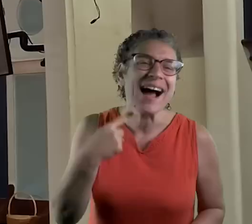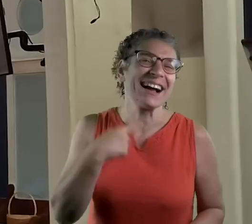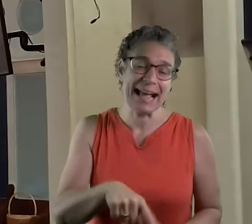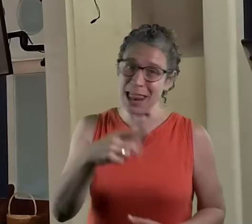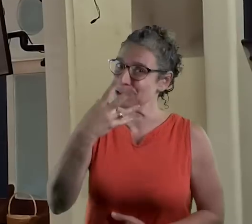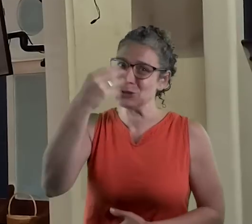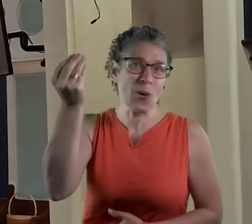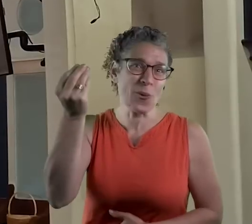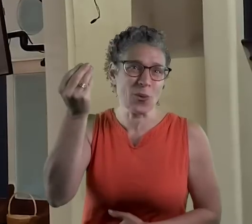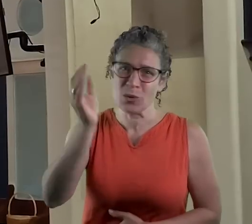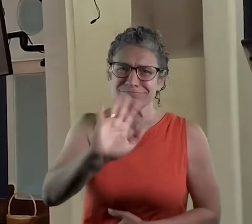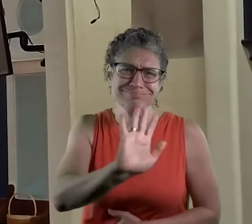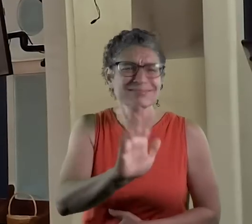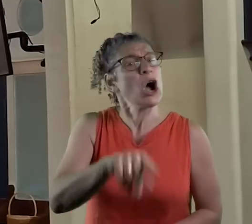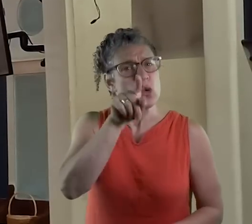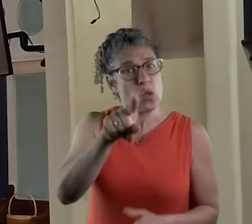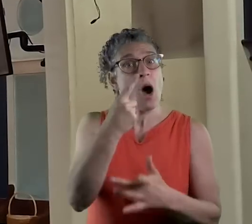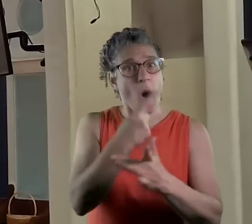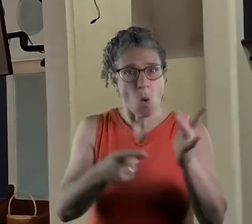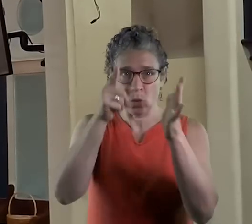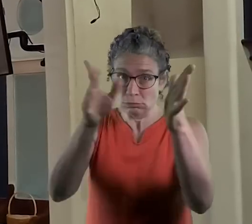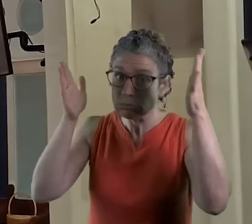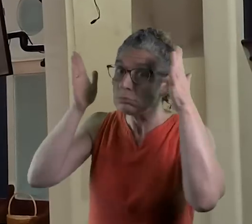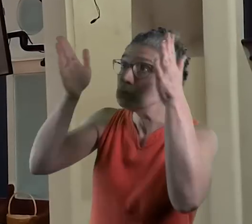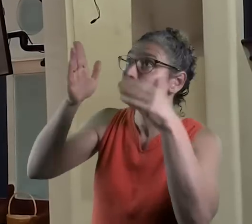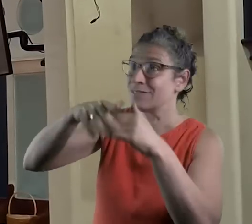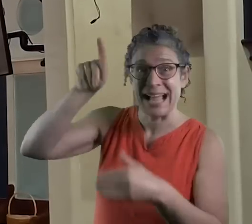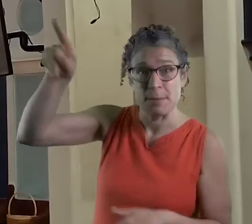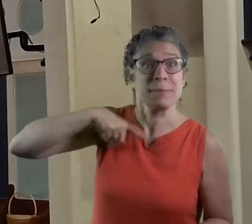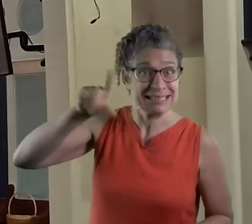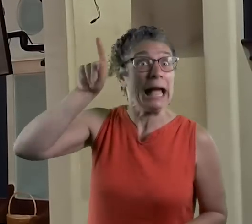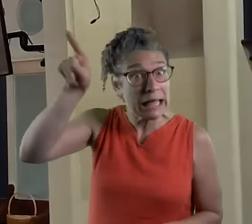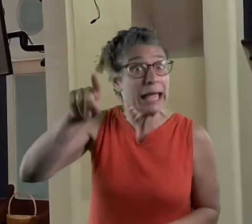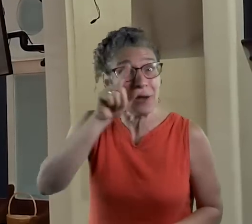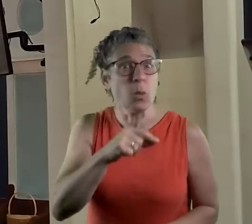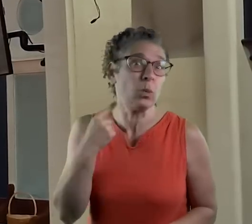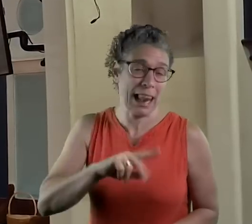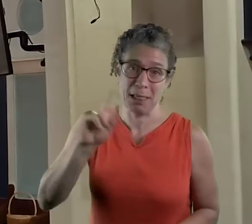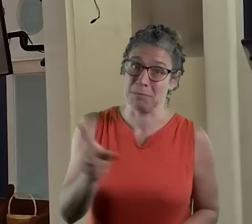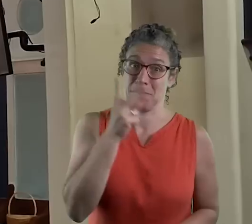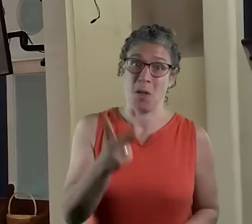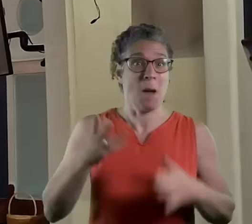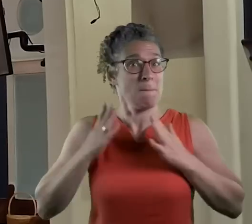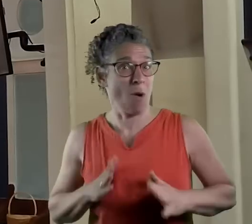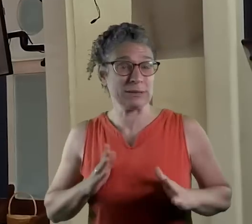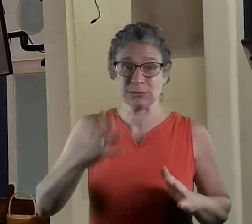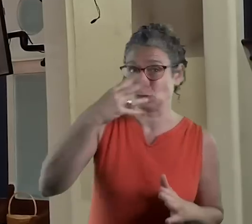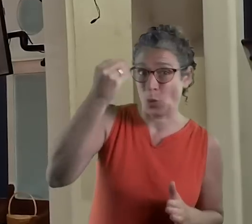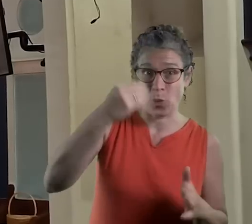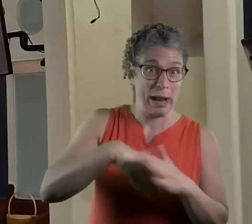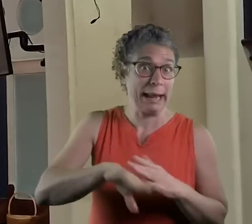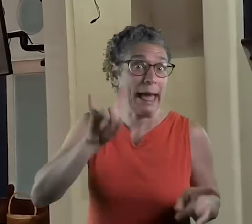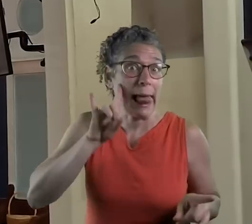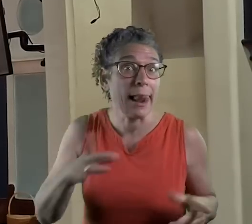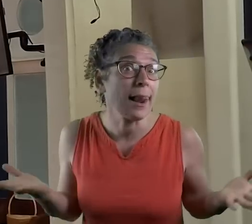soul. Rather, fear him who can destroy both body and soul in hell. Are not